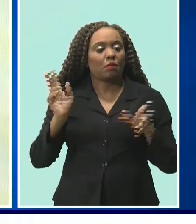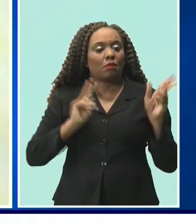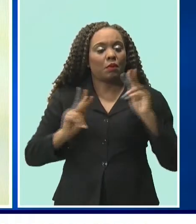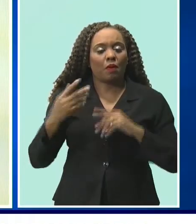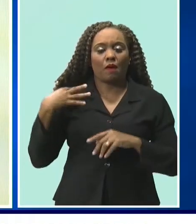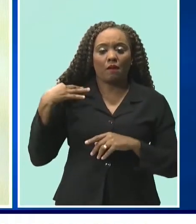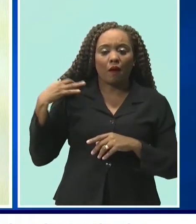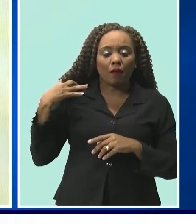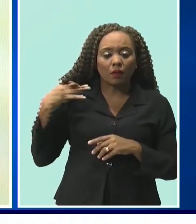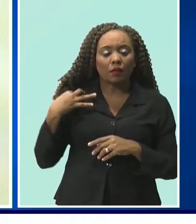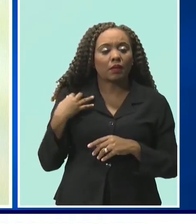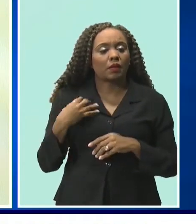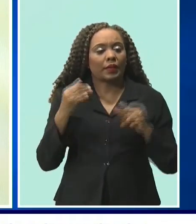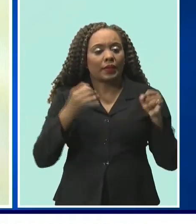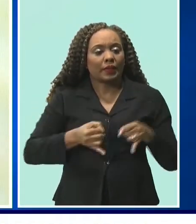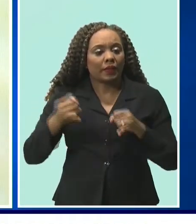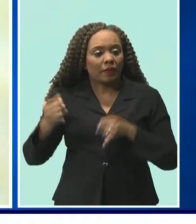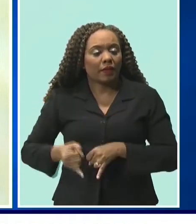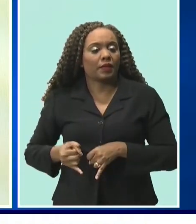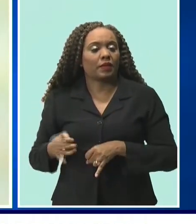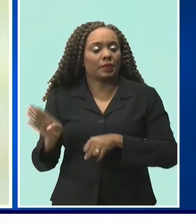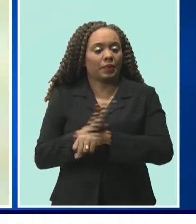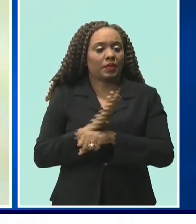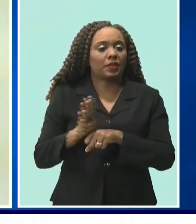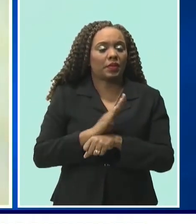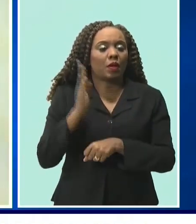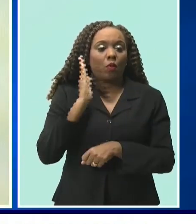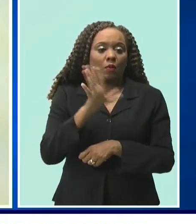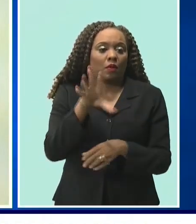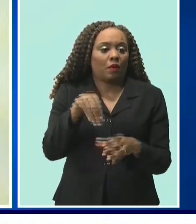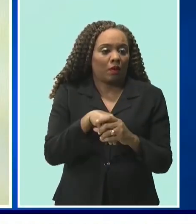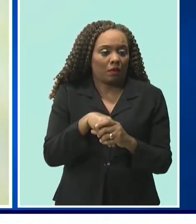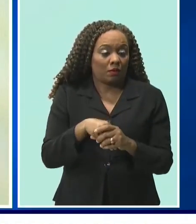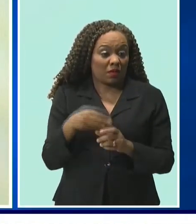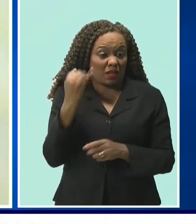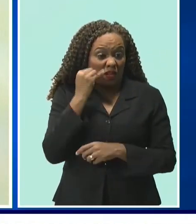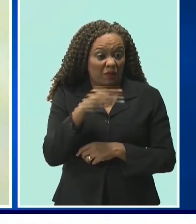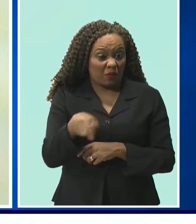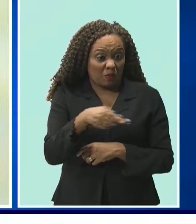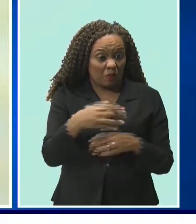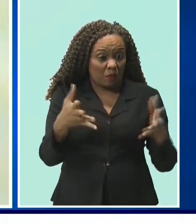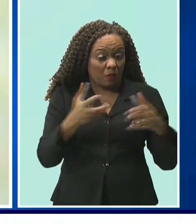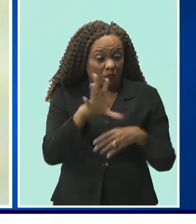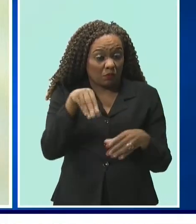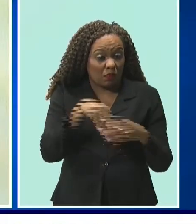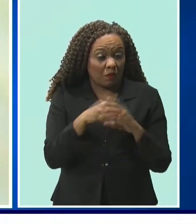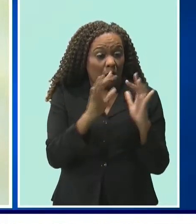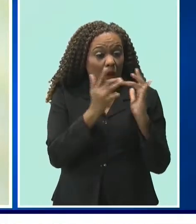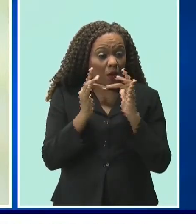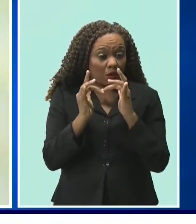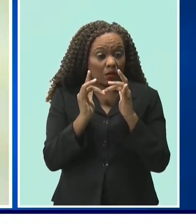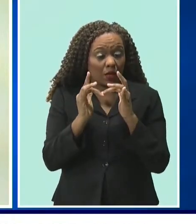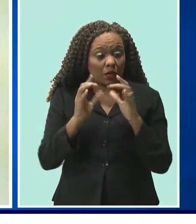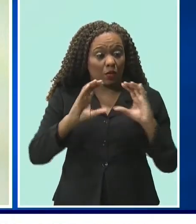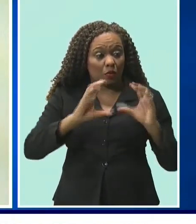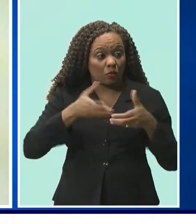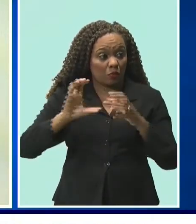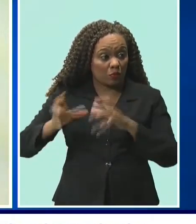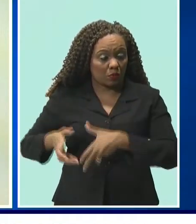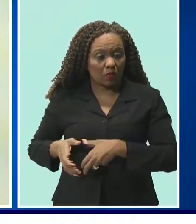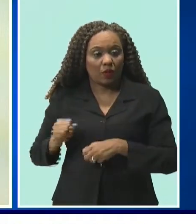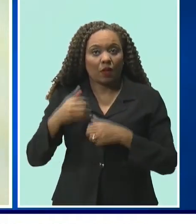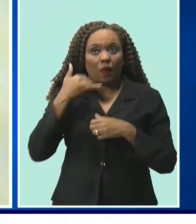businesses within the proposed road improvement areas. Persons who wish to participate in these online focus groups can